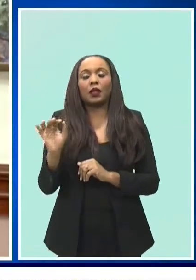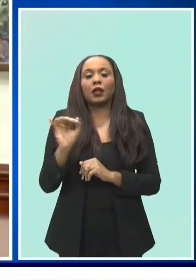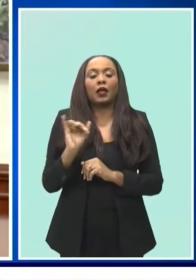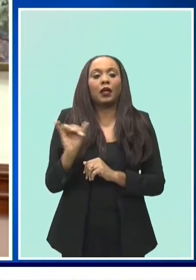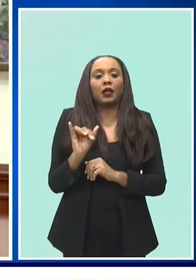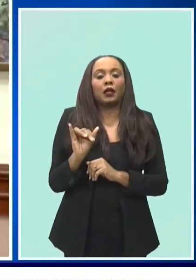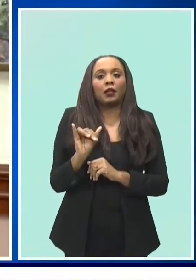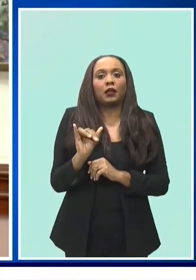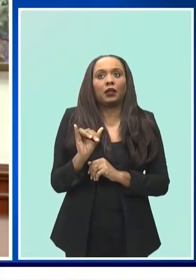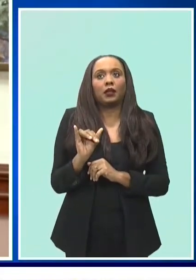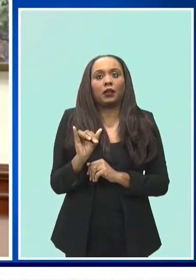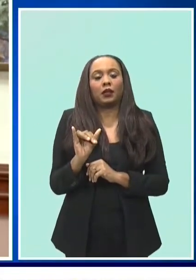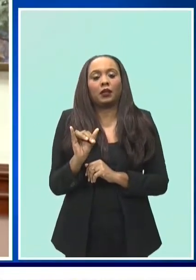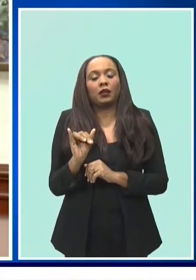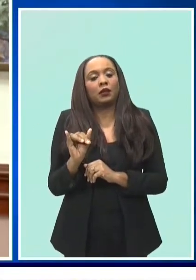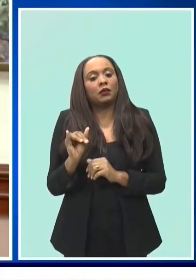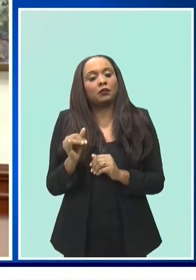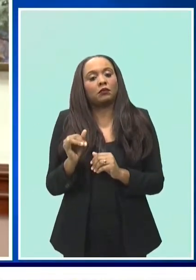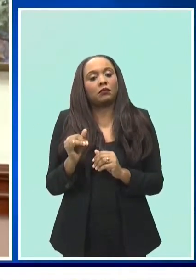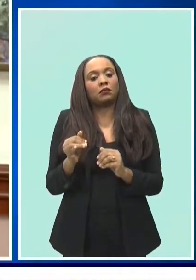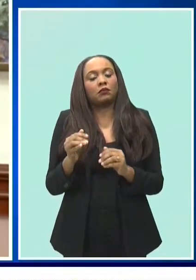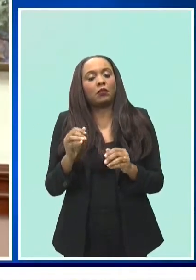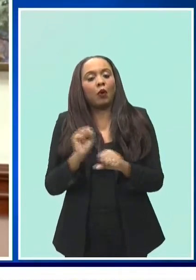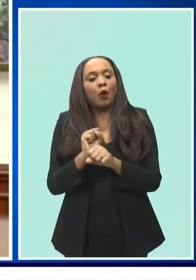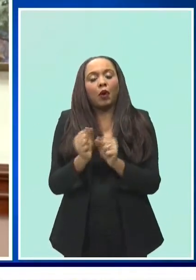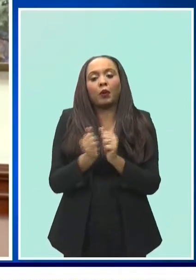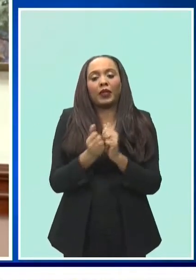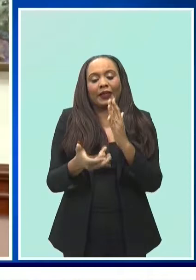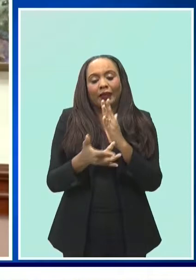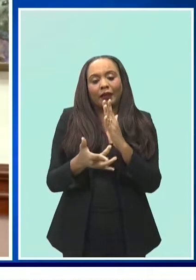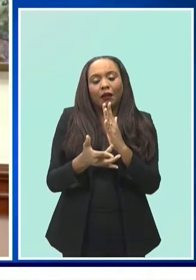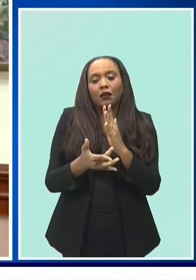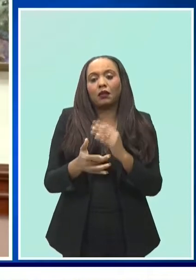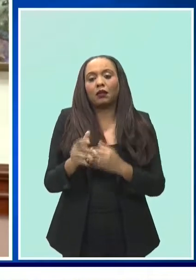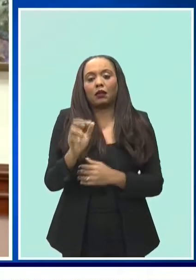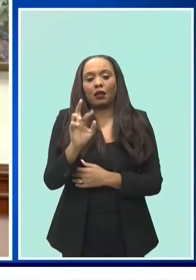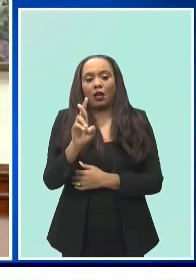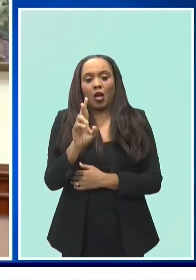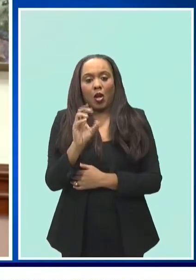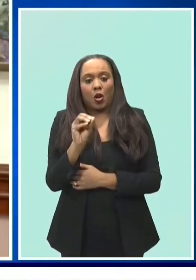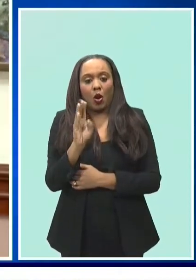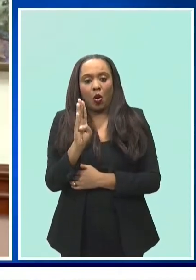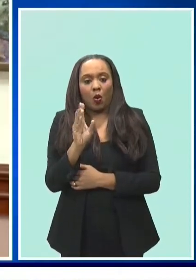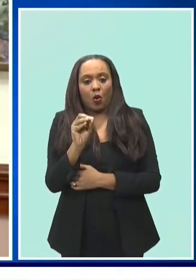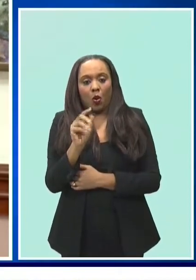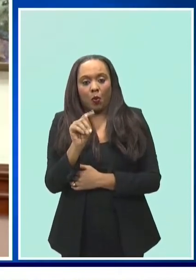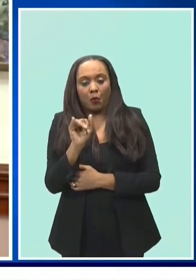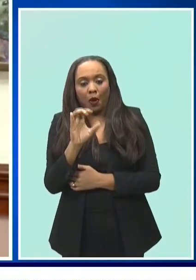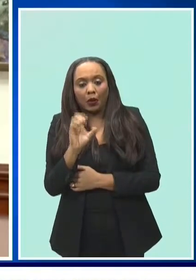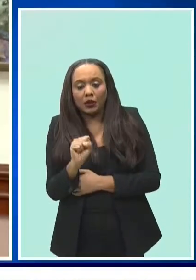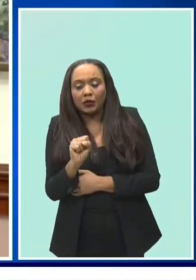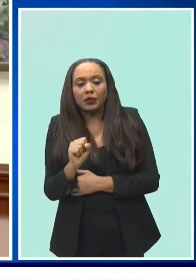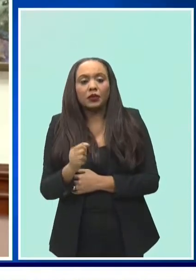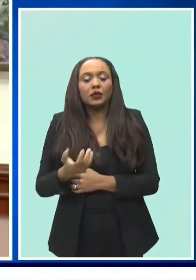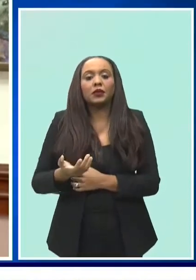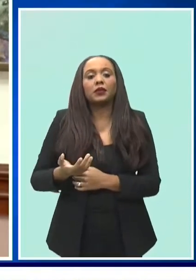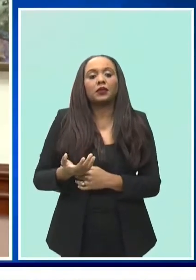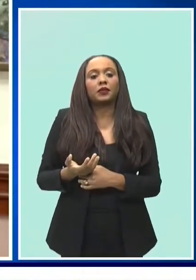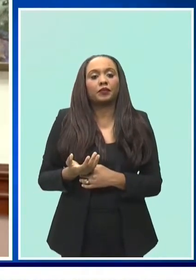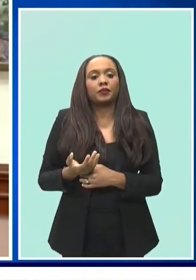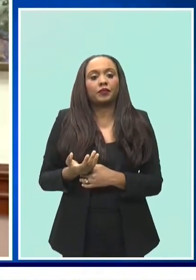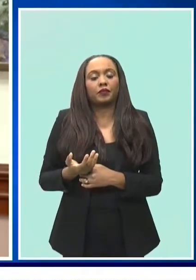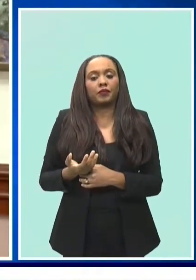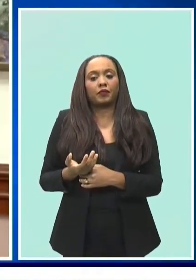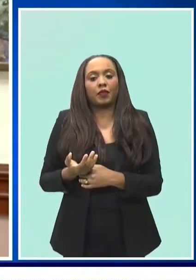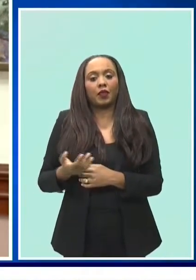certainly of robotics and technology. We are saying to our young people they'll